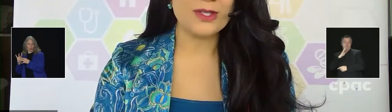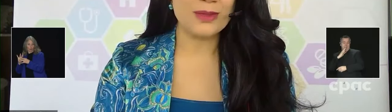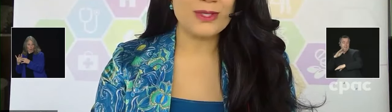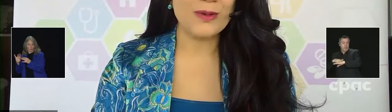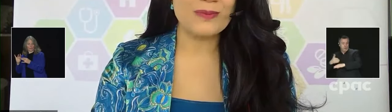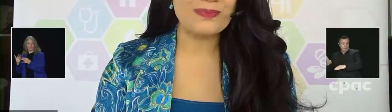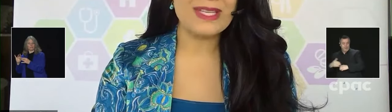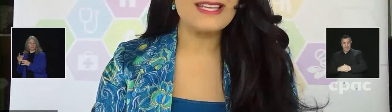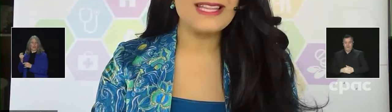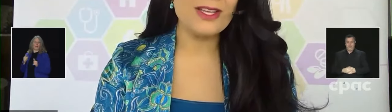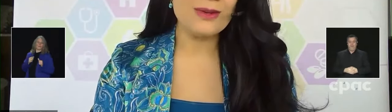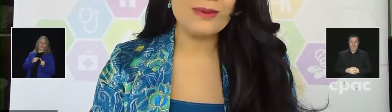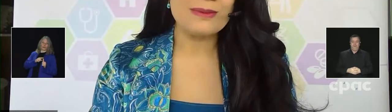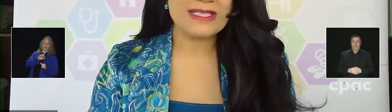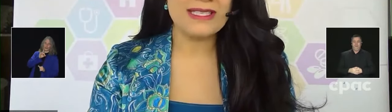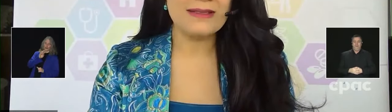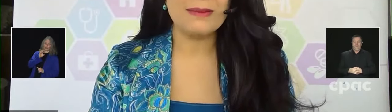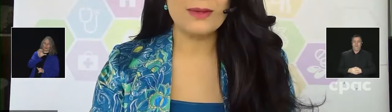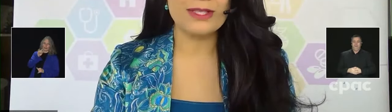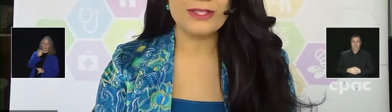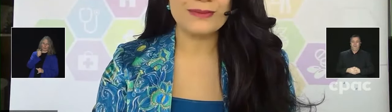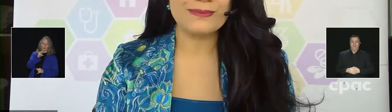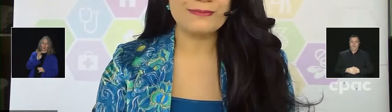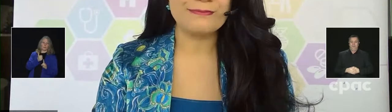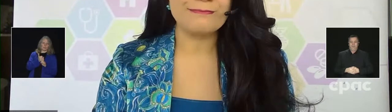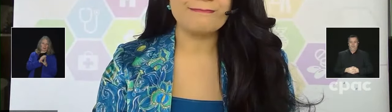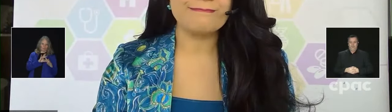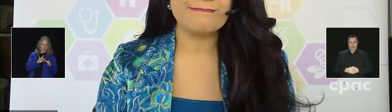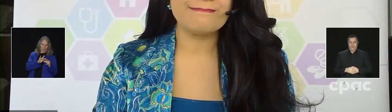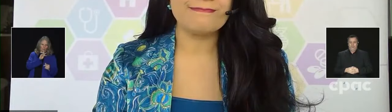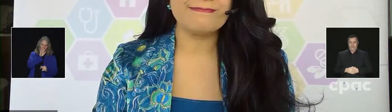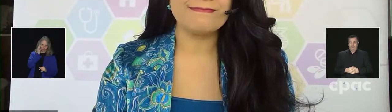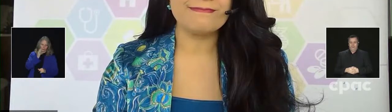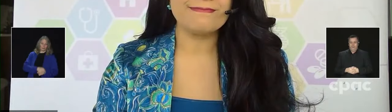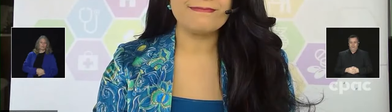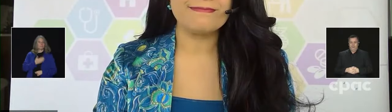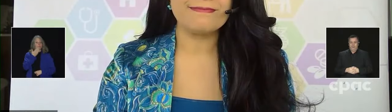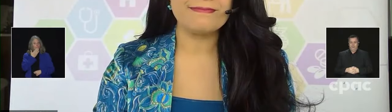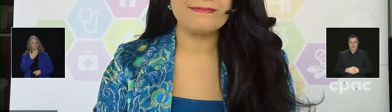from Dr. Berthiaume. Thank you. Merci. Miigwech.